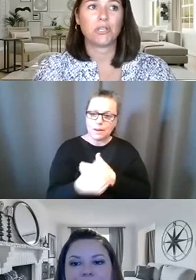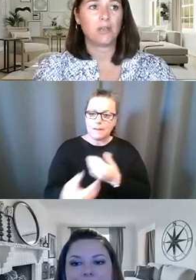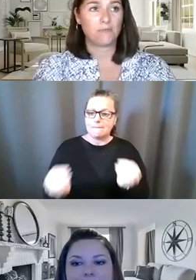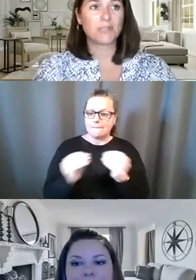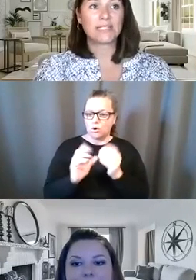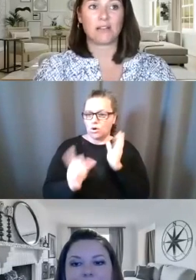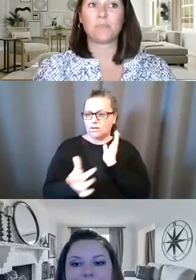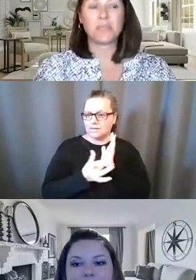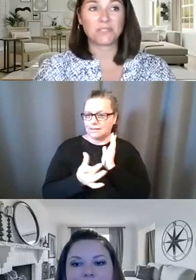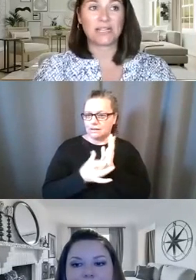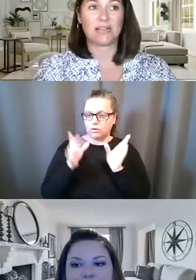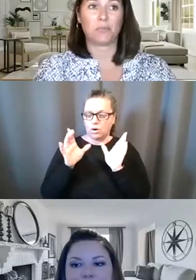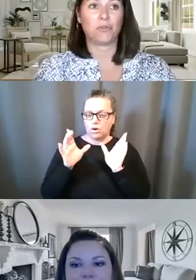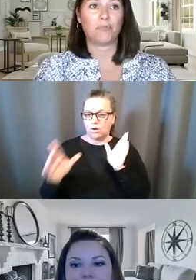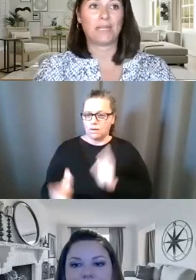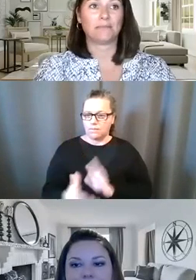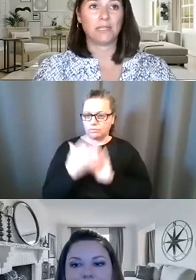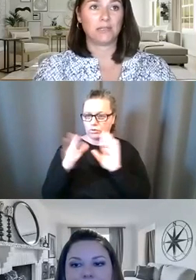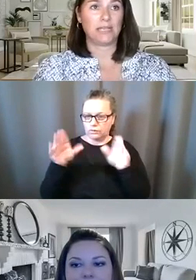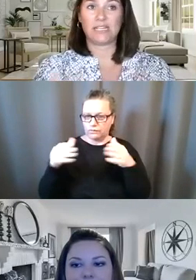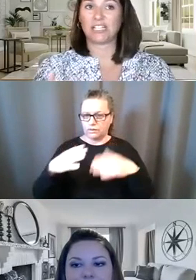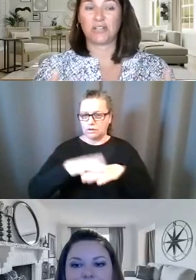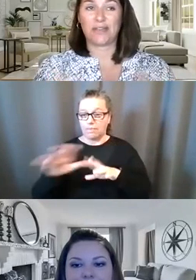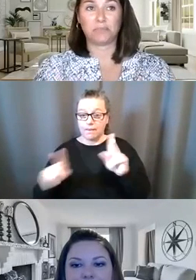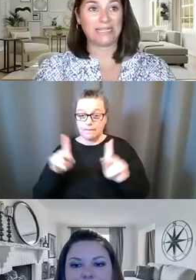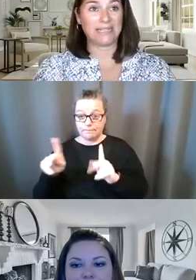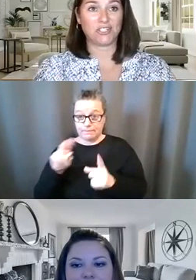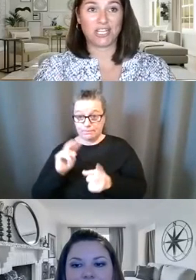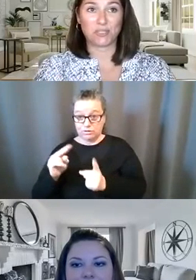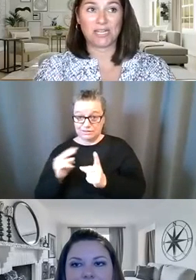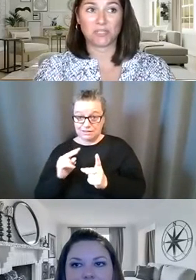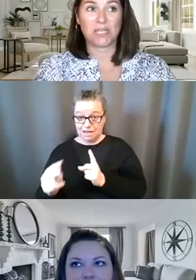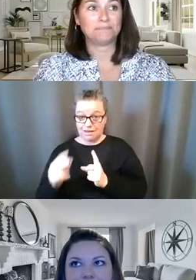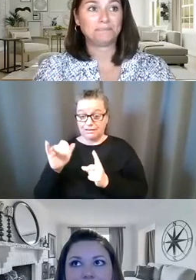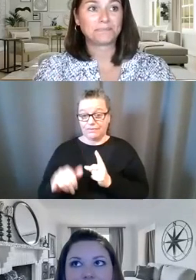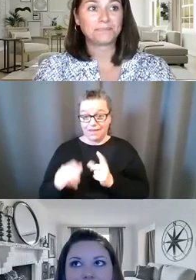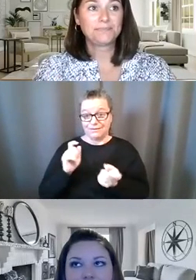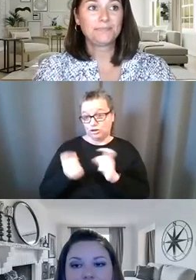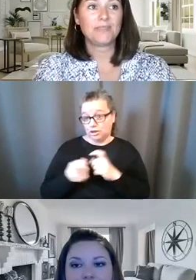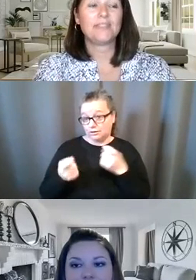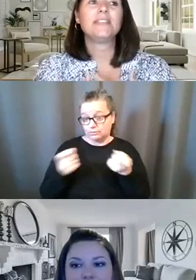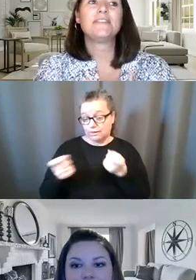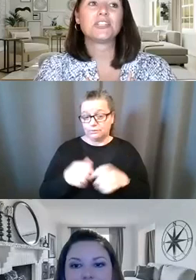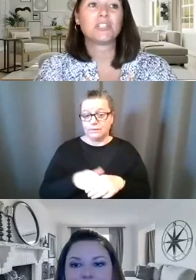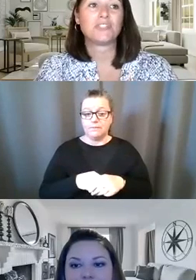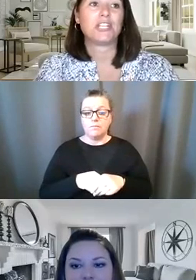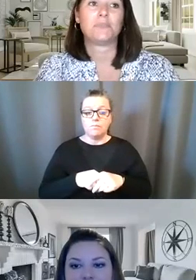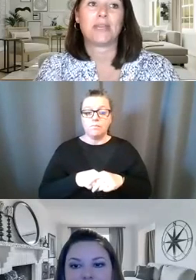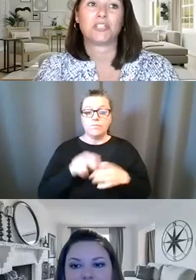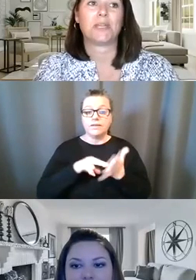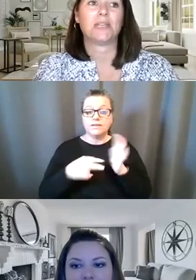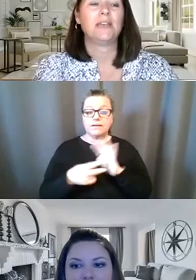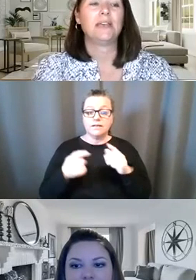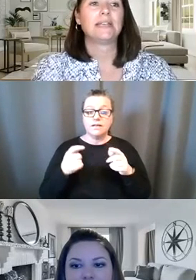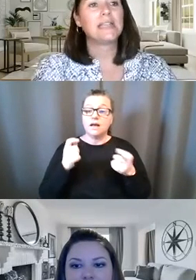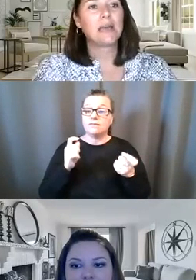approach, focusing on the people side of improvement. In a nutshell, that blanket is change management. The definition of change